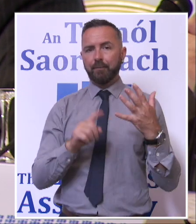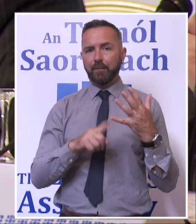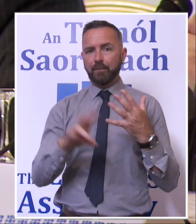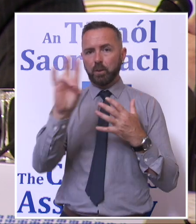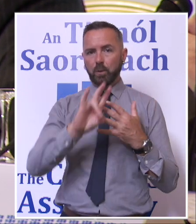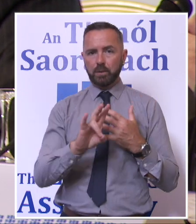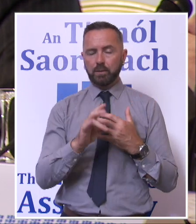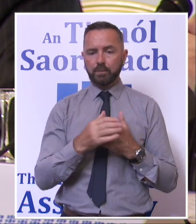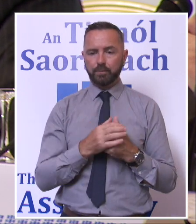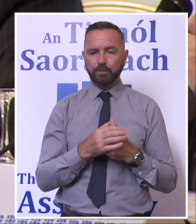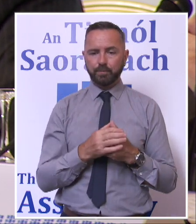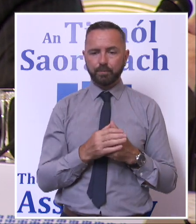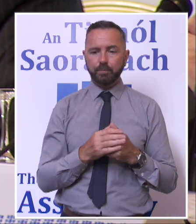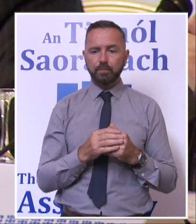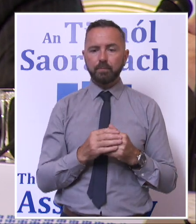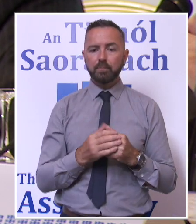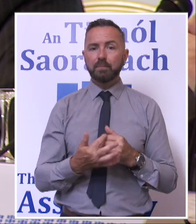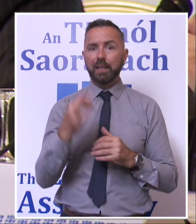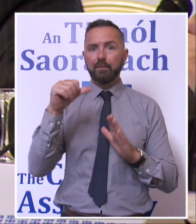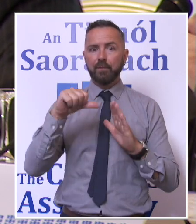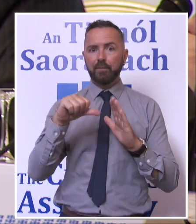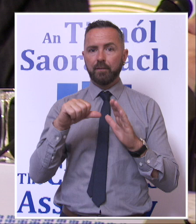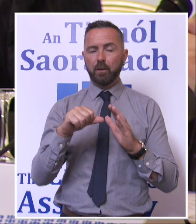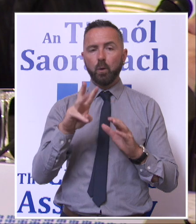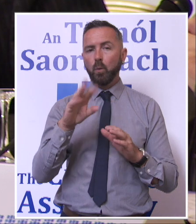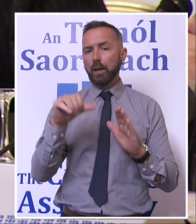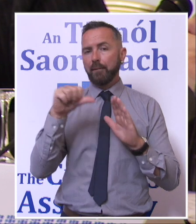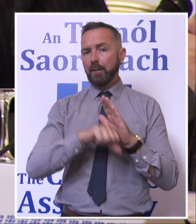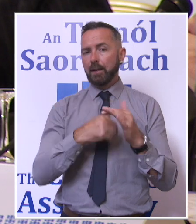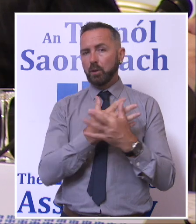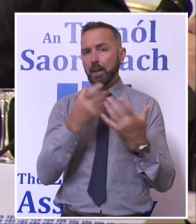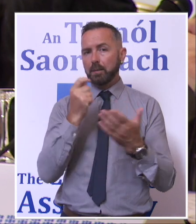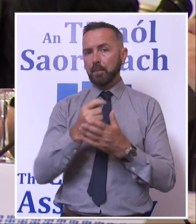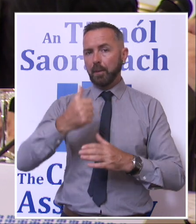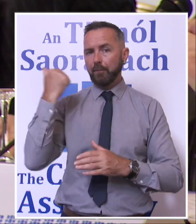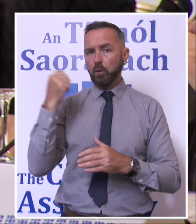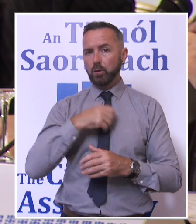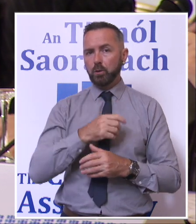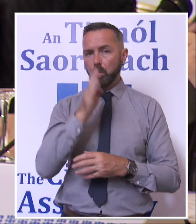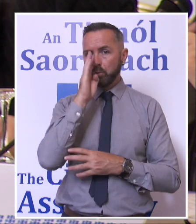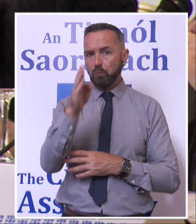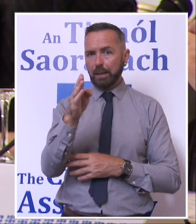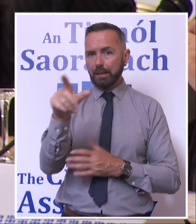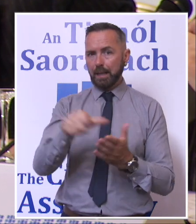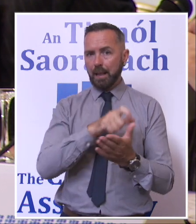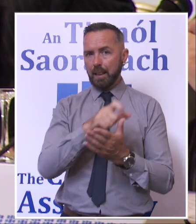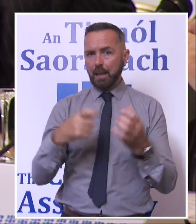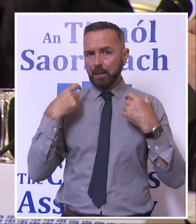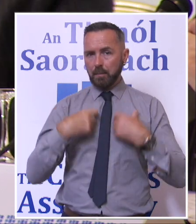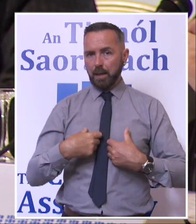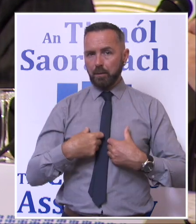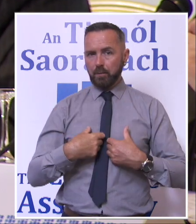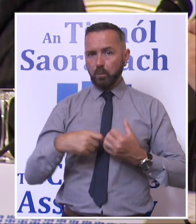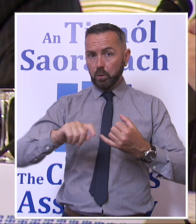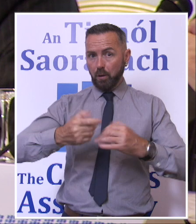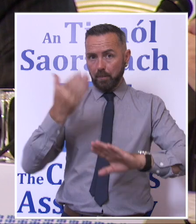instate a directly elected mayor failed so many times before? I think that was very well addressed yesterday. So, we may come back to it again, but I